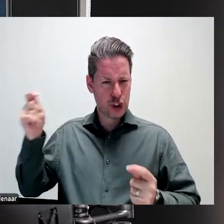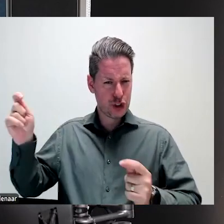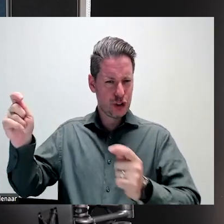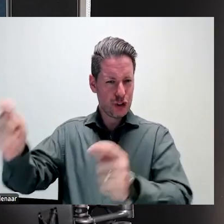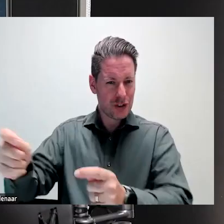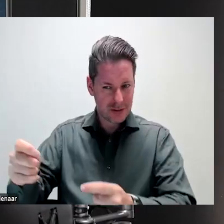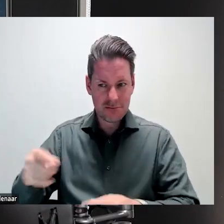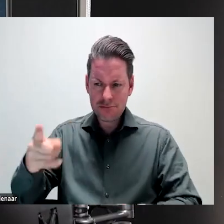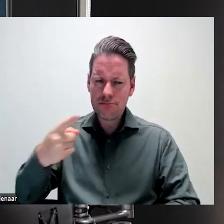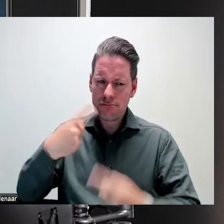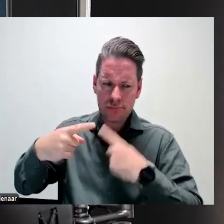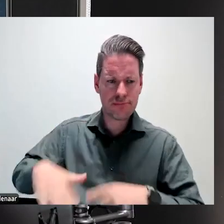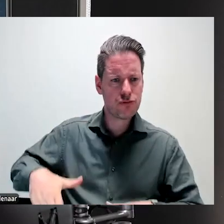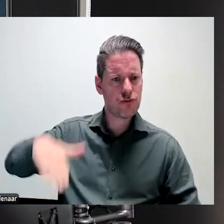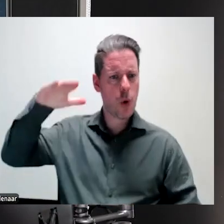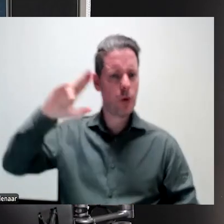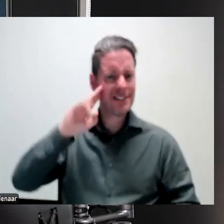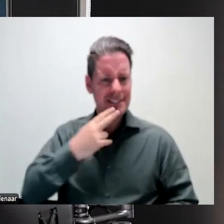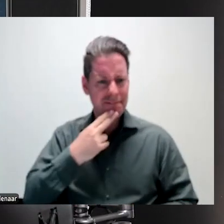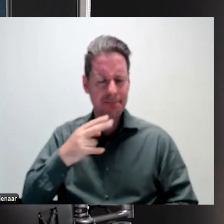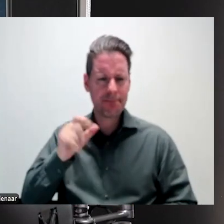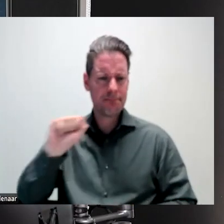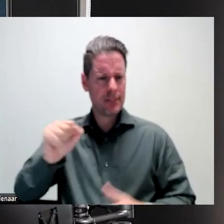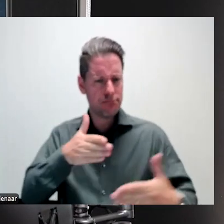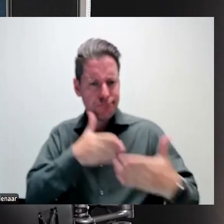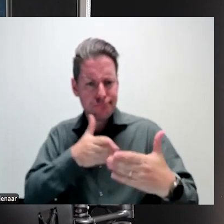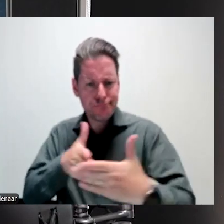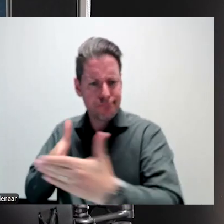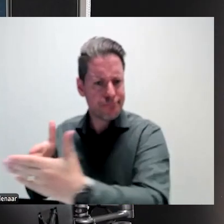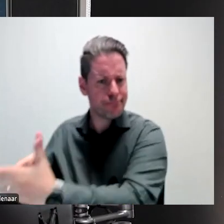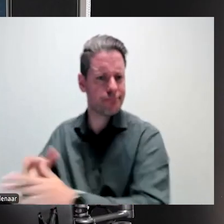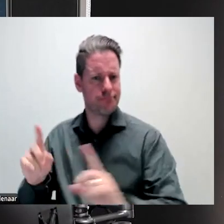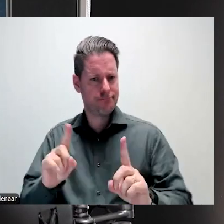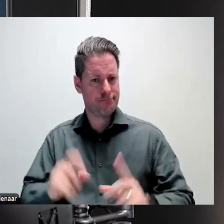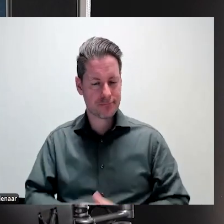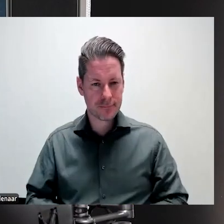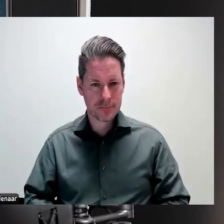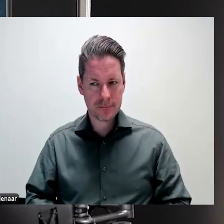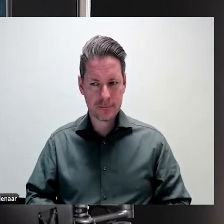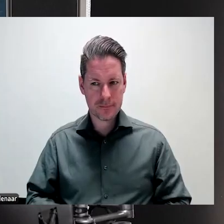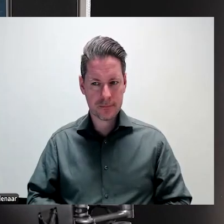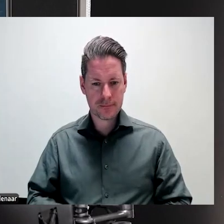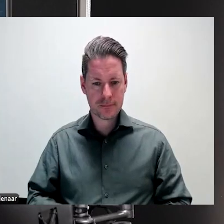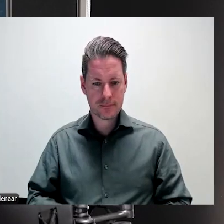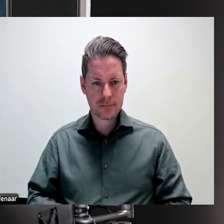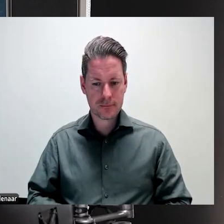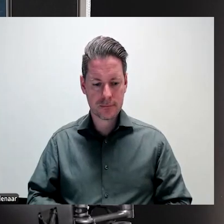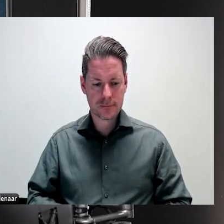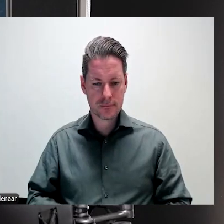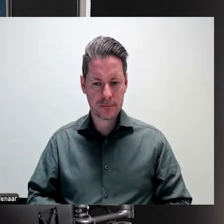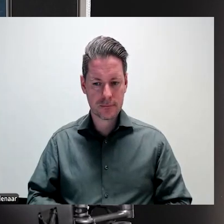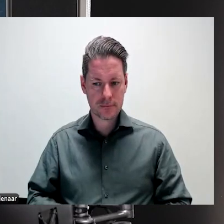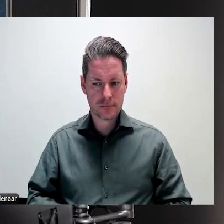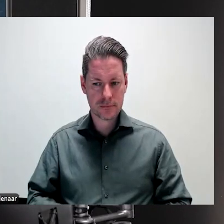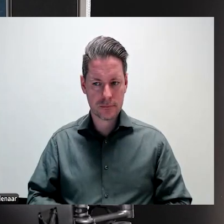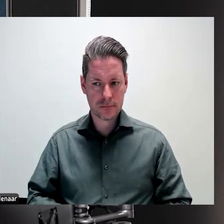up deaf and the challenges you experienced at school? Yes, well, of course, back in the late